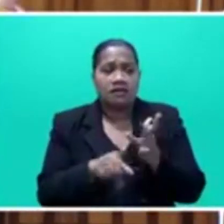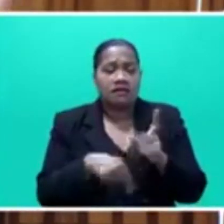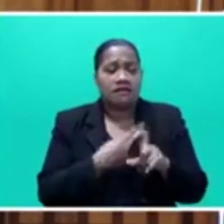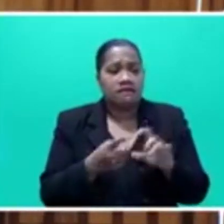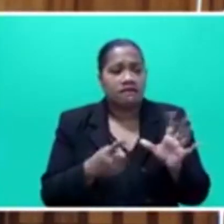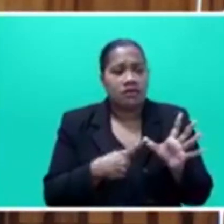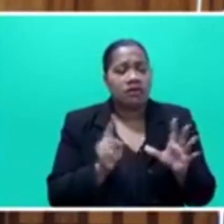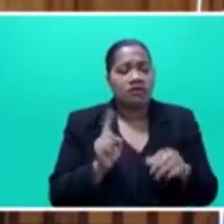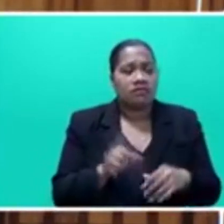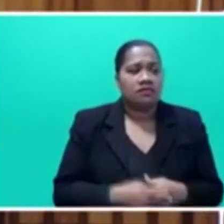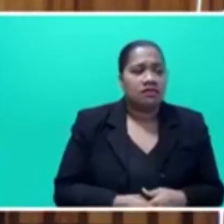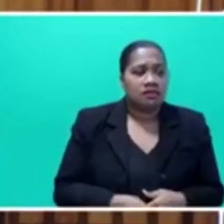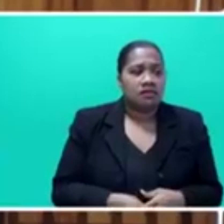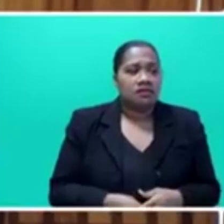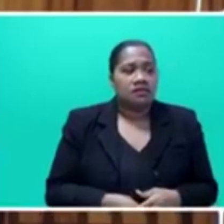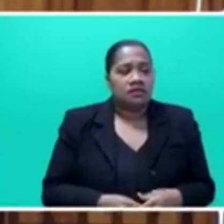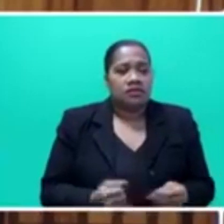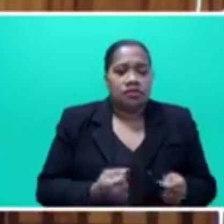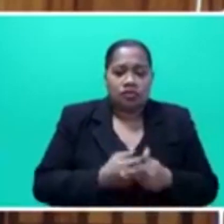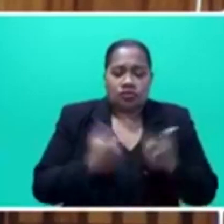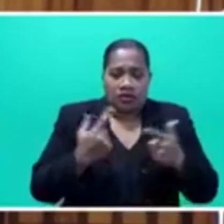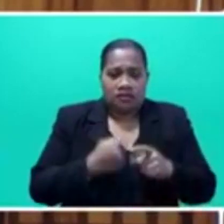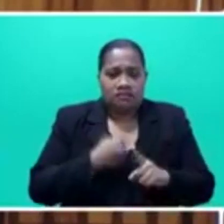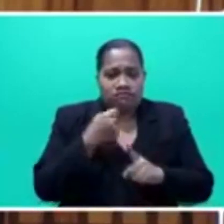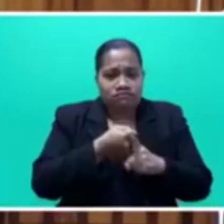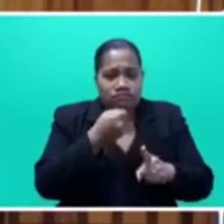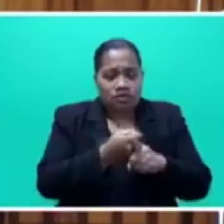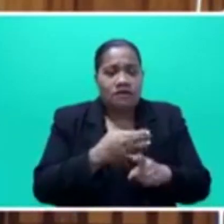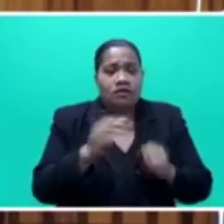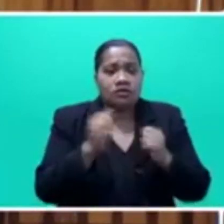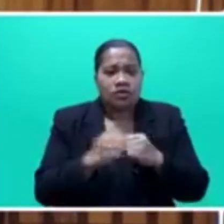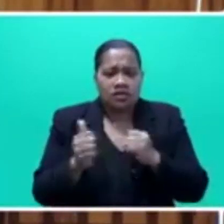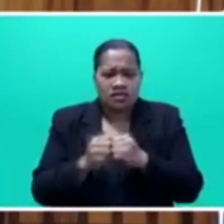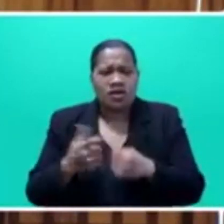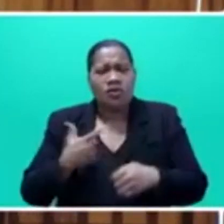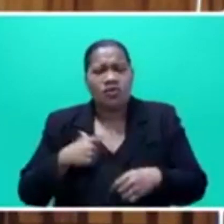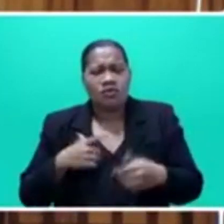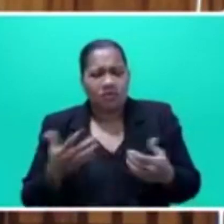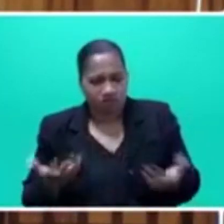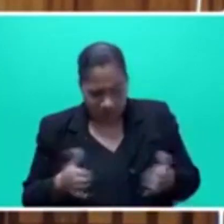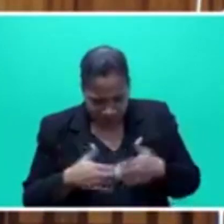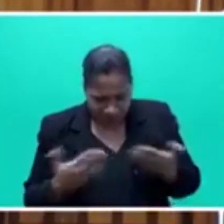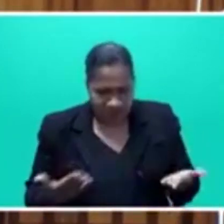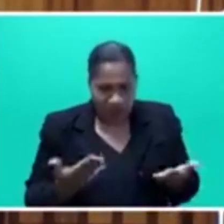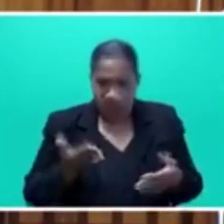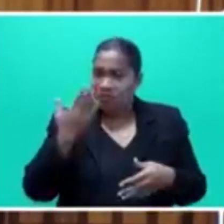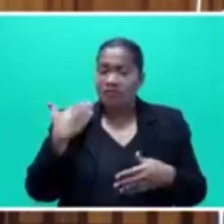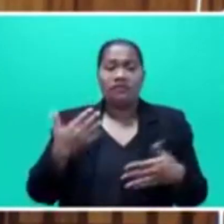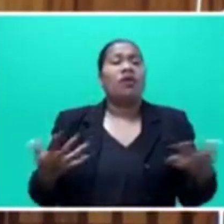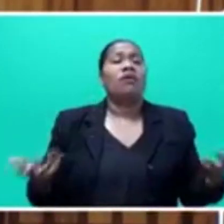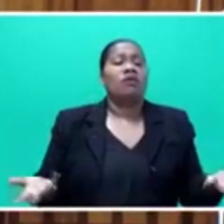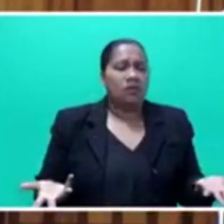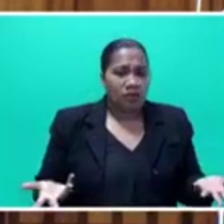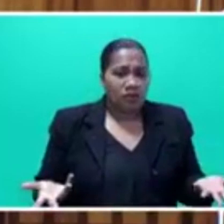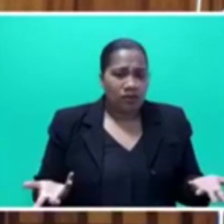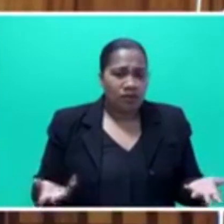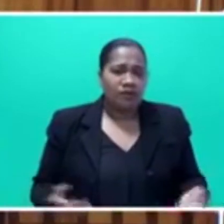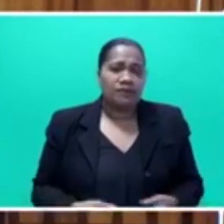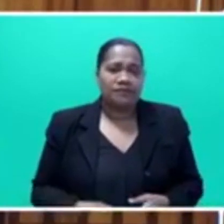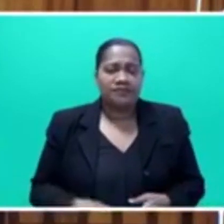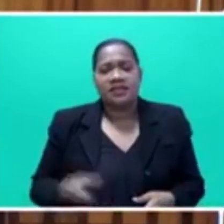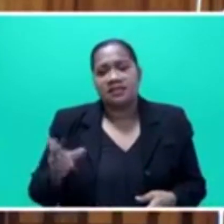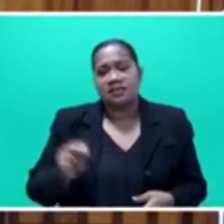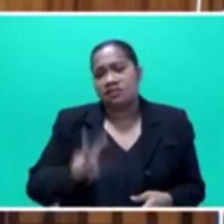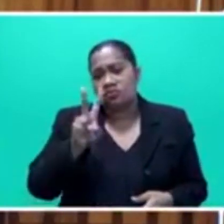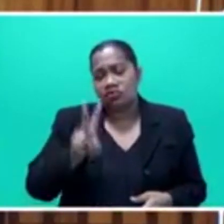the great advocate for squatters. Where were they before this? He's probably done a tour of the Nasori